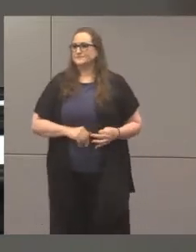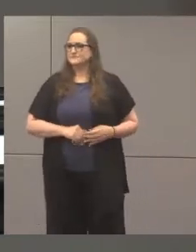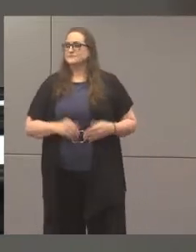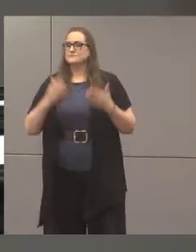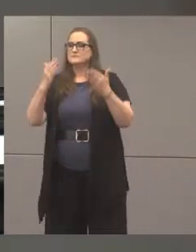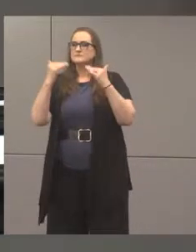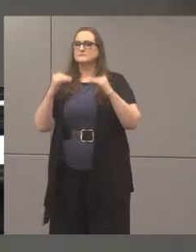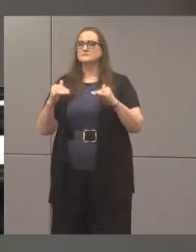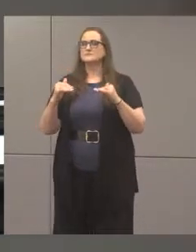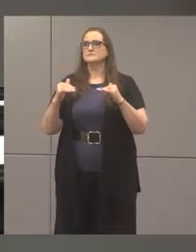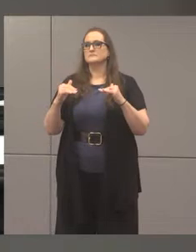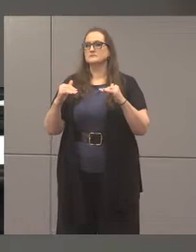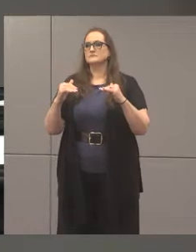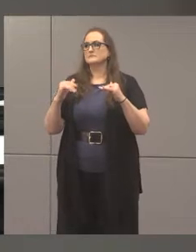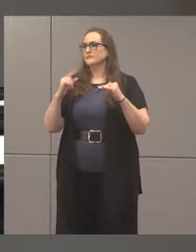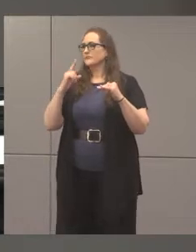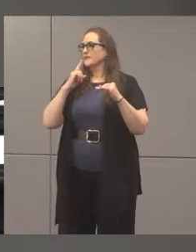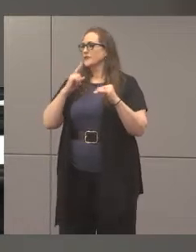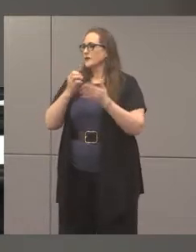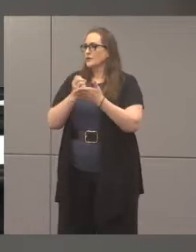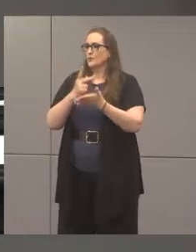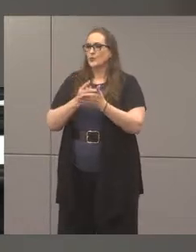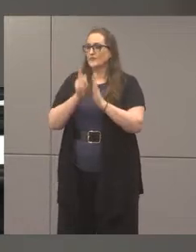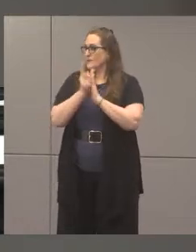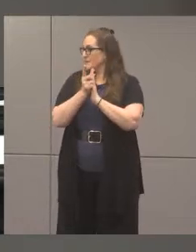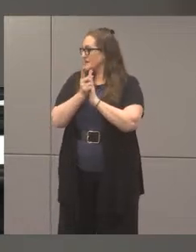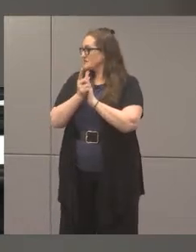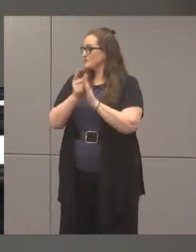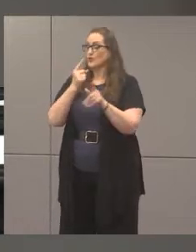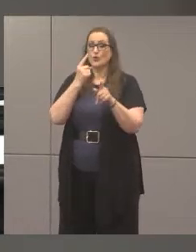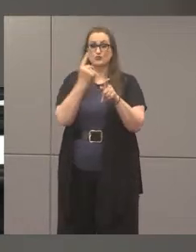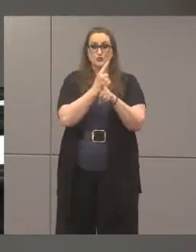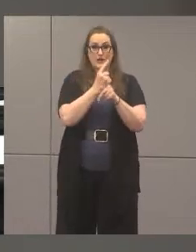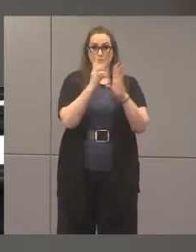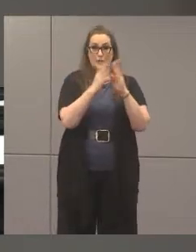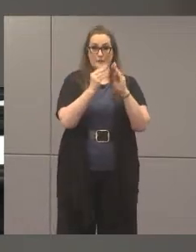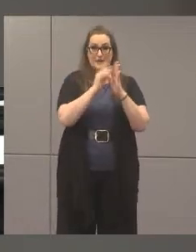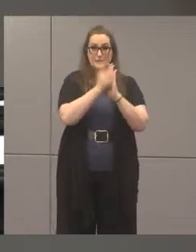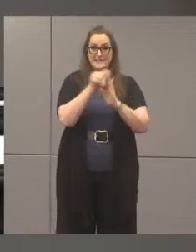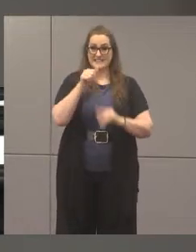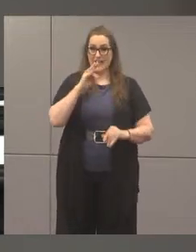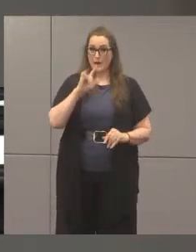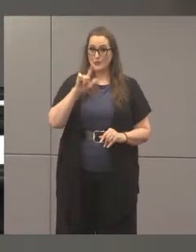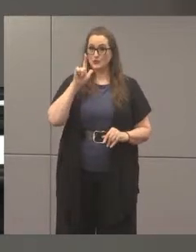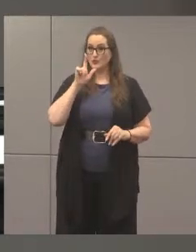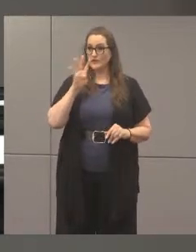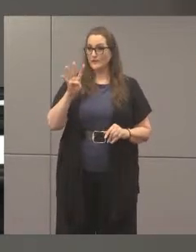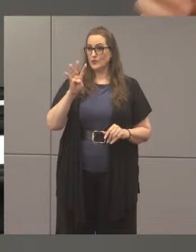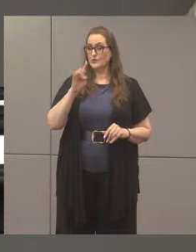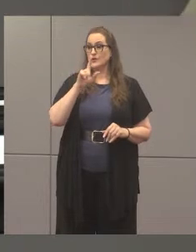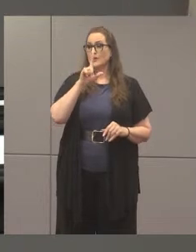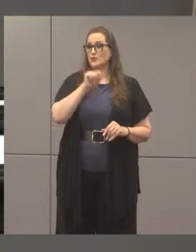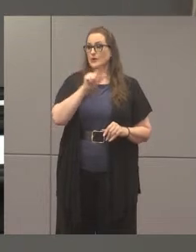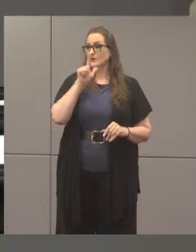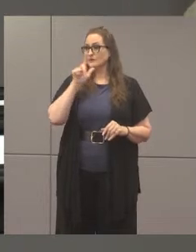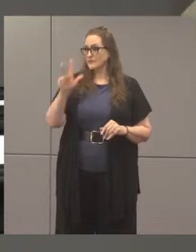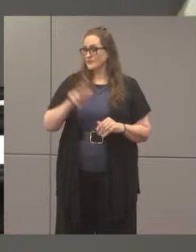to the approval of the minutes, approval of the regular meeting minutes of April 24th,